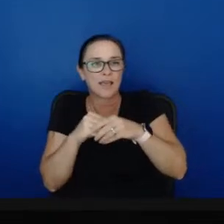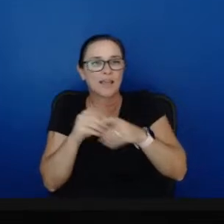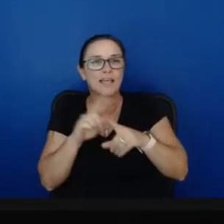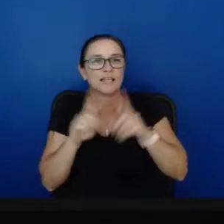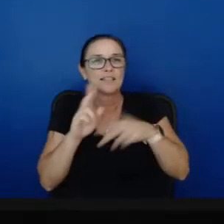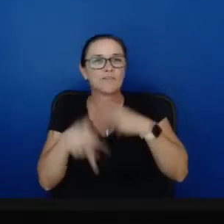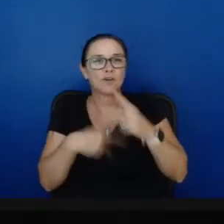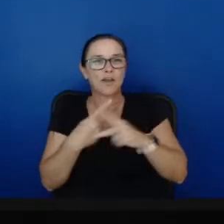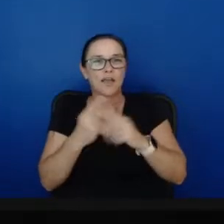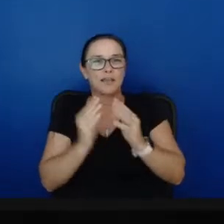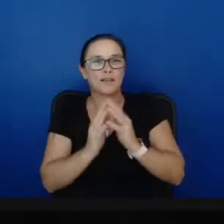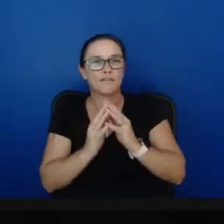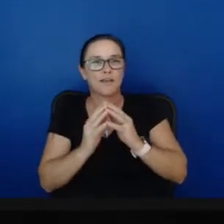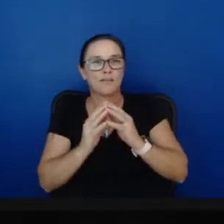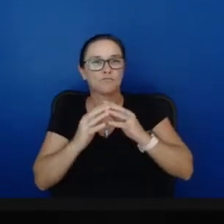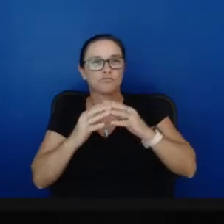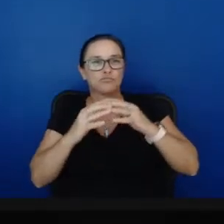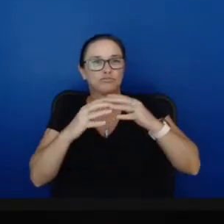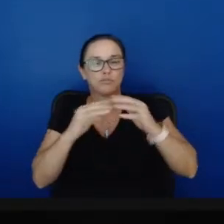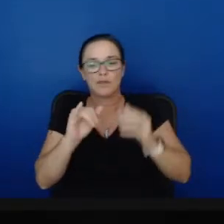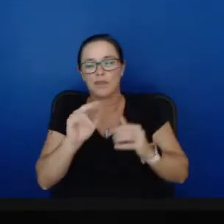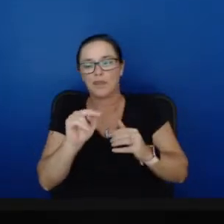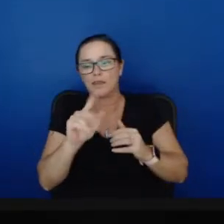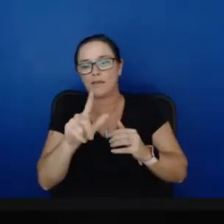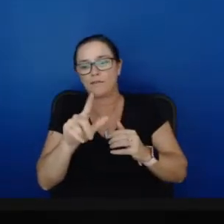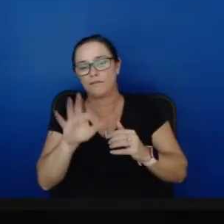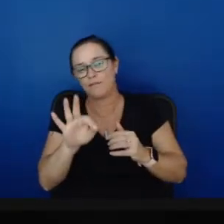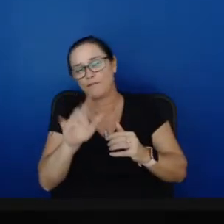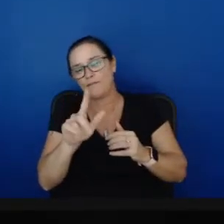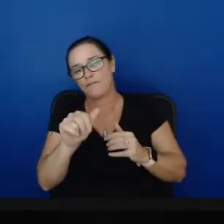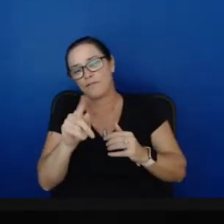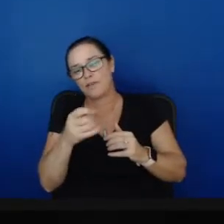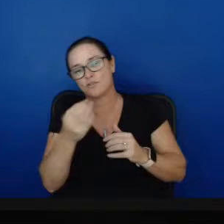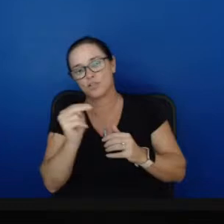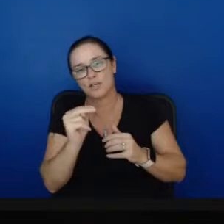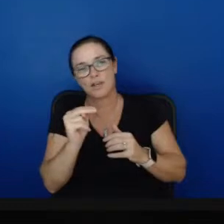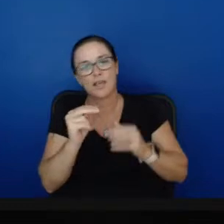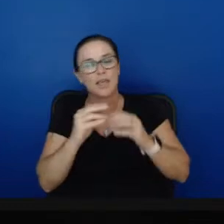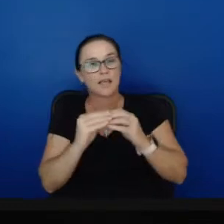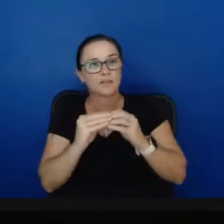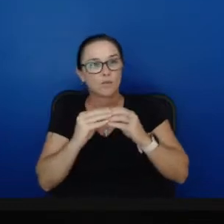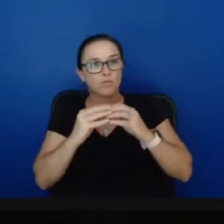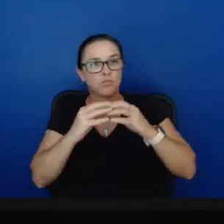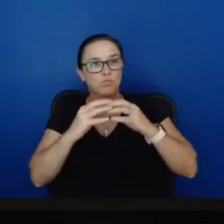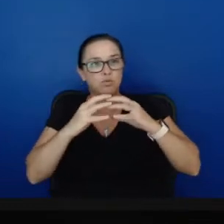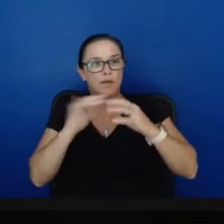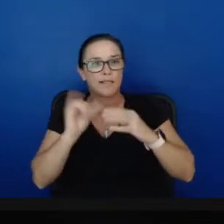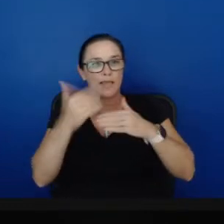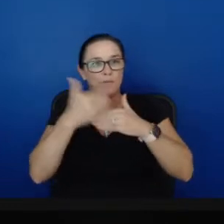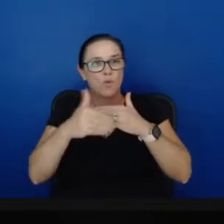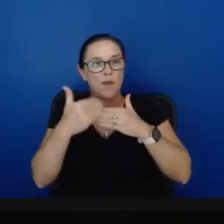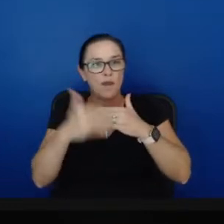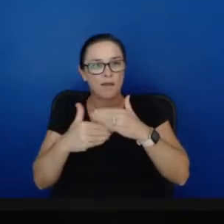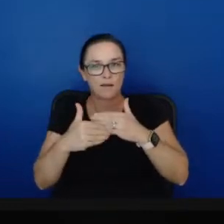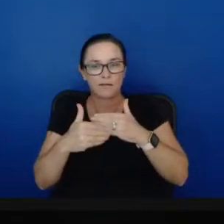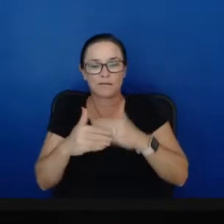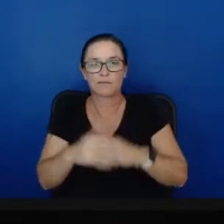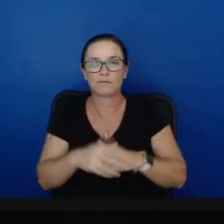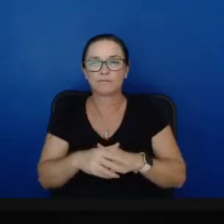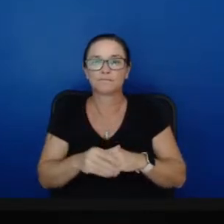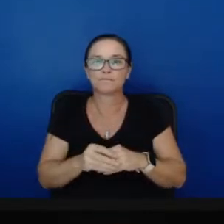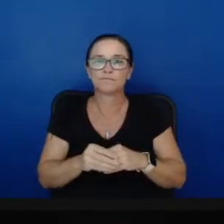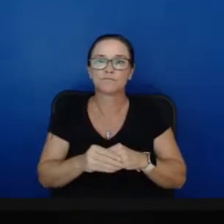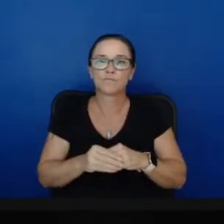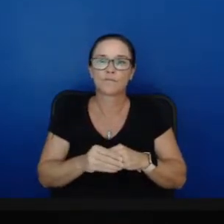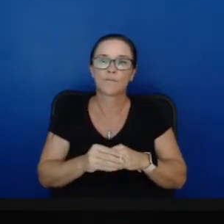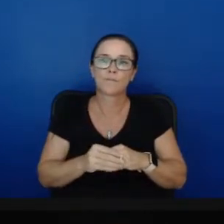inflation from the tilt plots we've talked about, but a swelling like a loaf of bread, inflating, rising up.